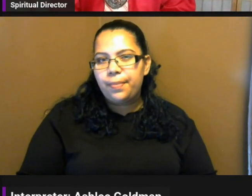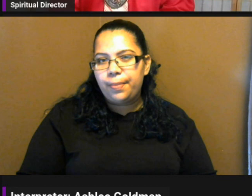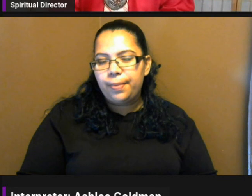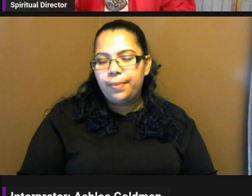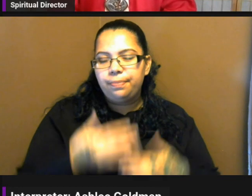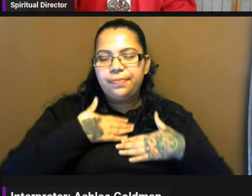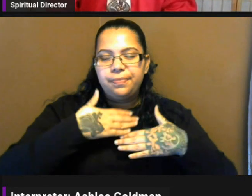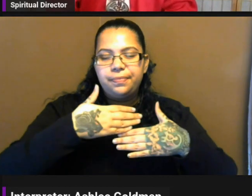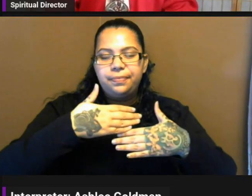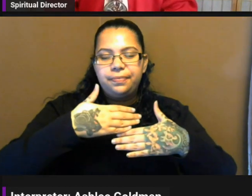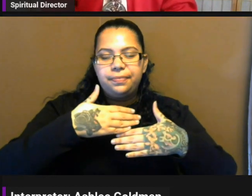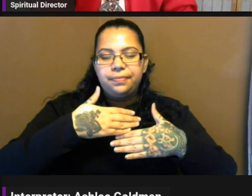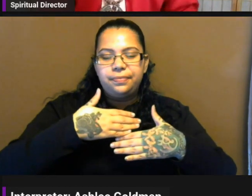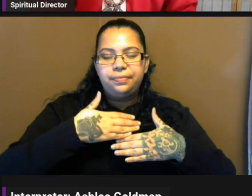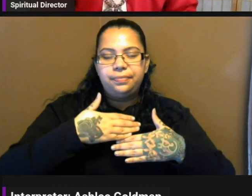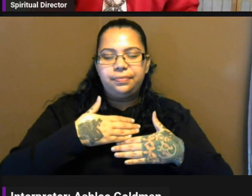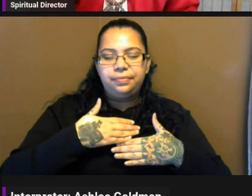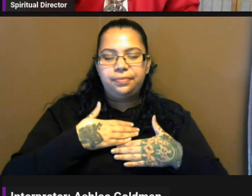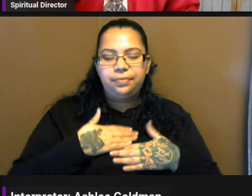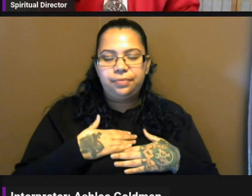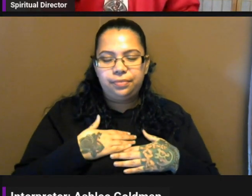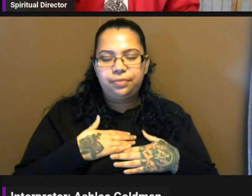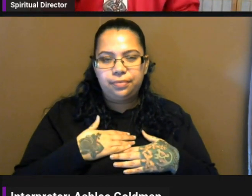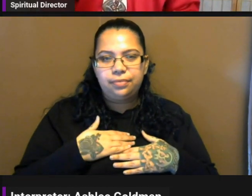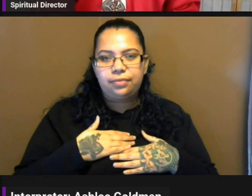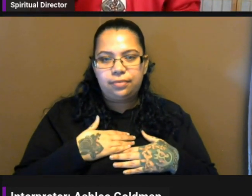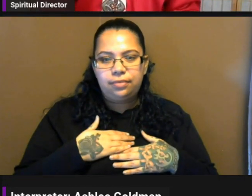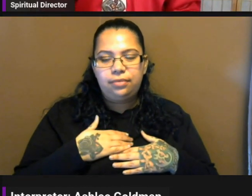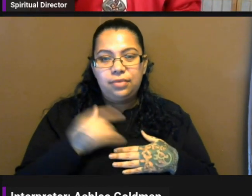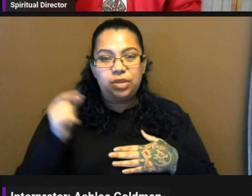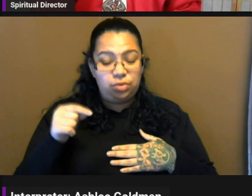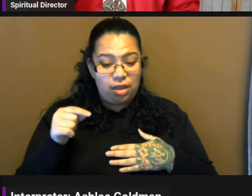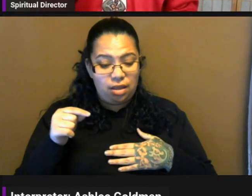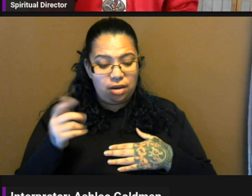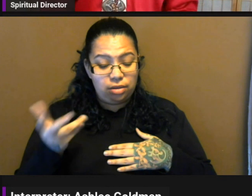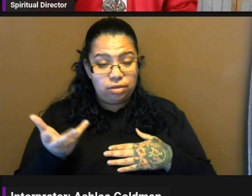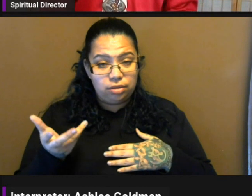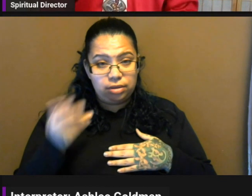Breathe. Because right there is